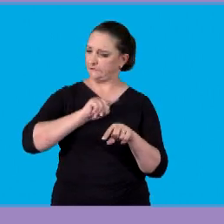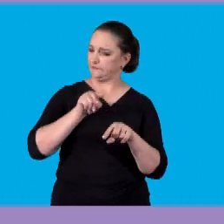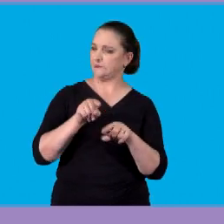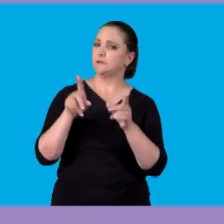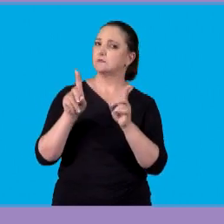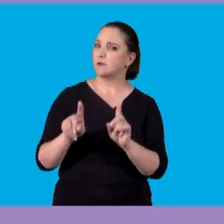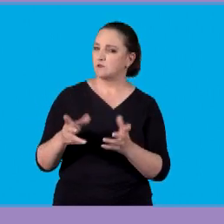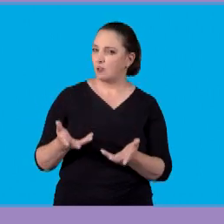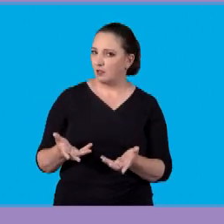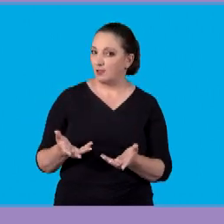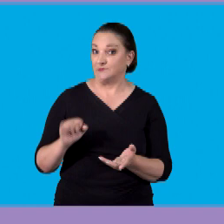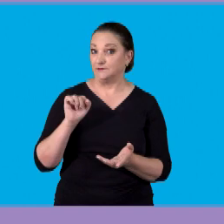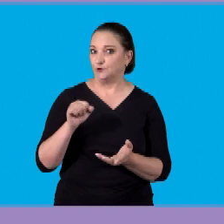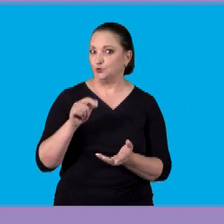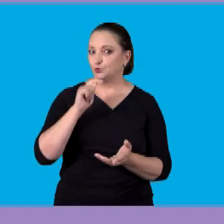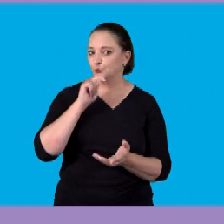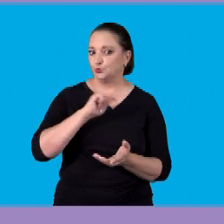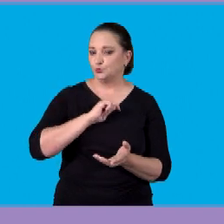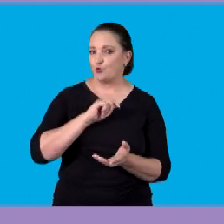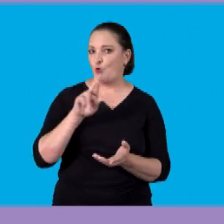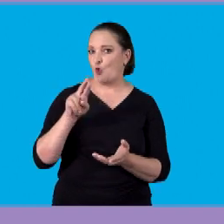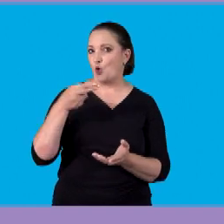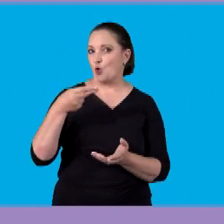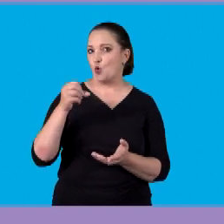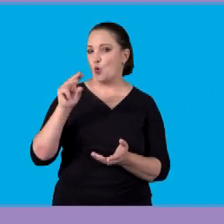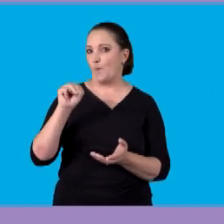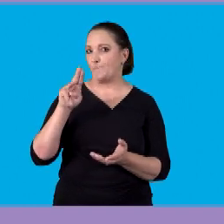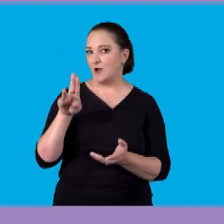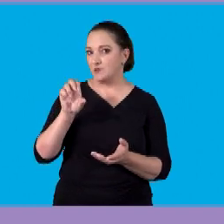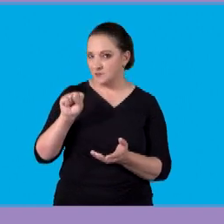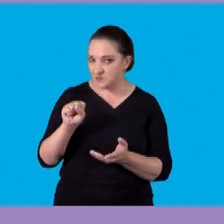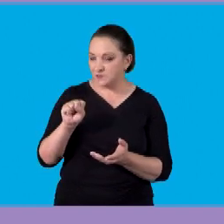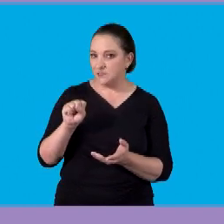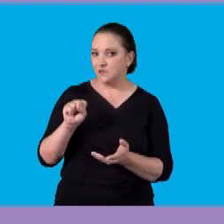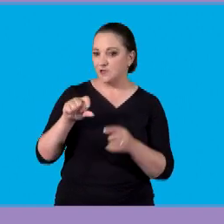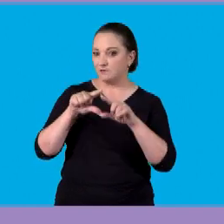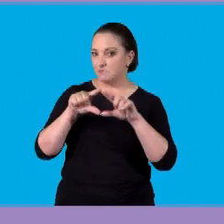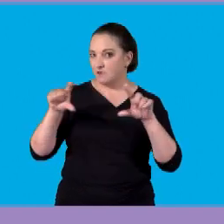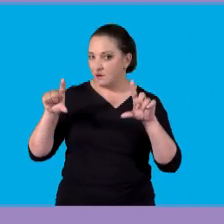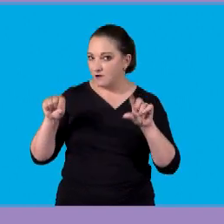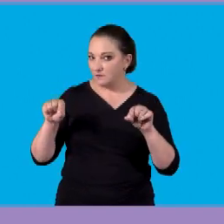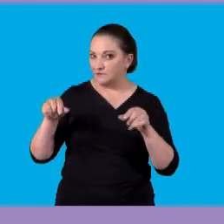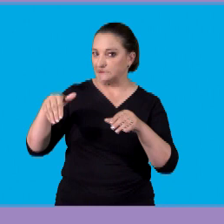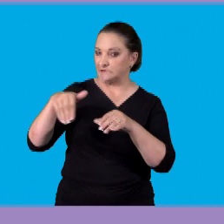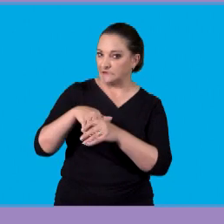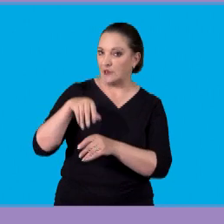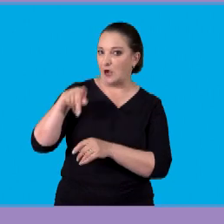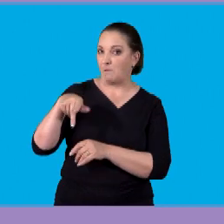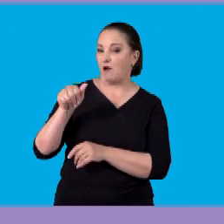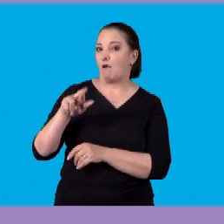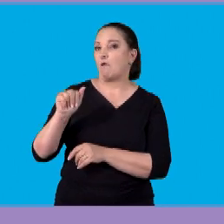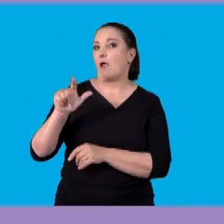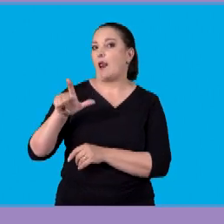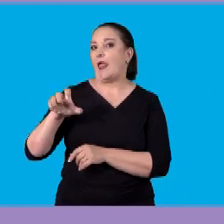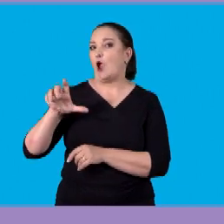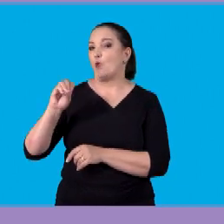special, because a square is a special rhombus, a special rectangle, and also a special